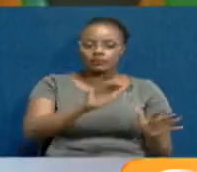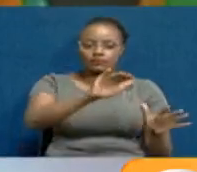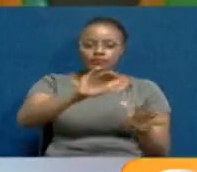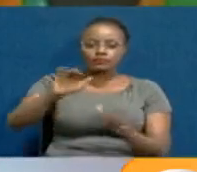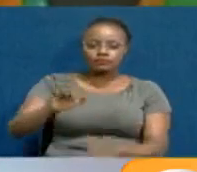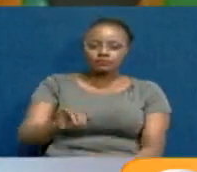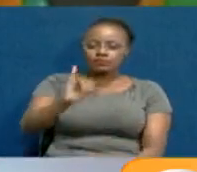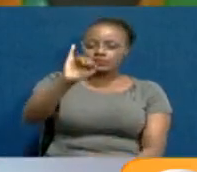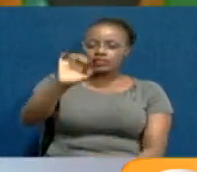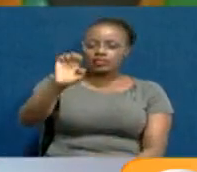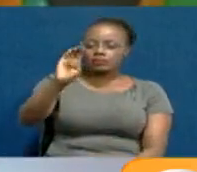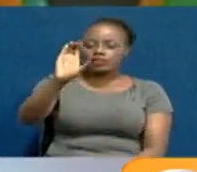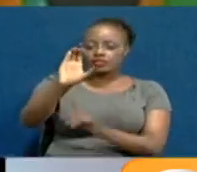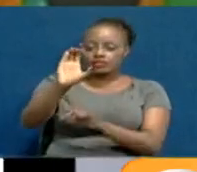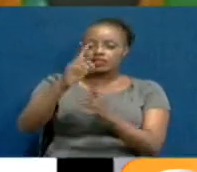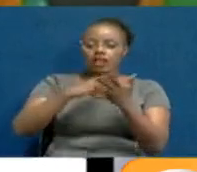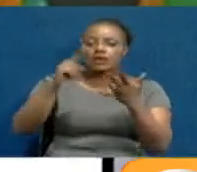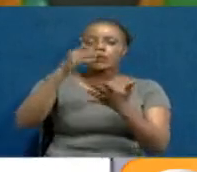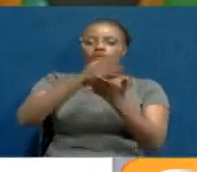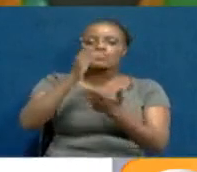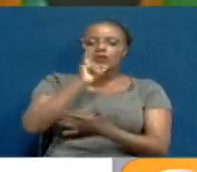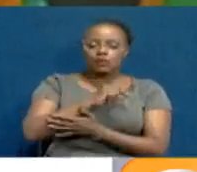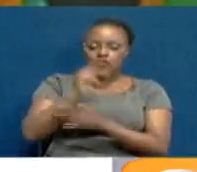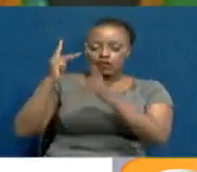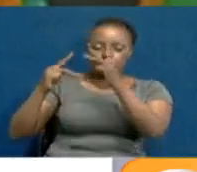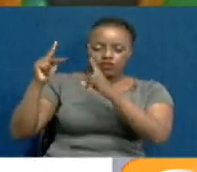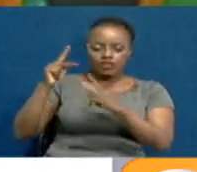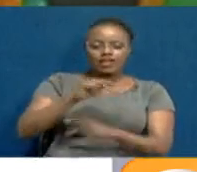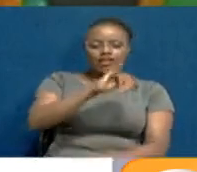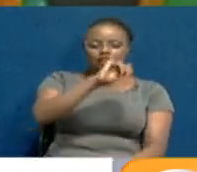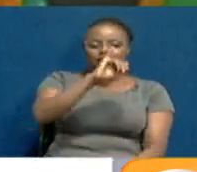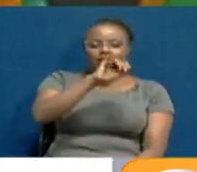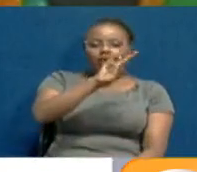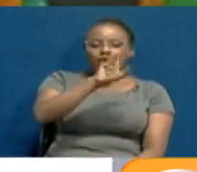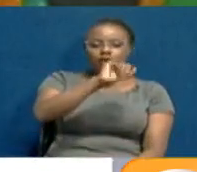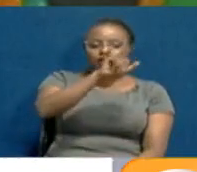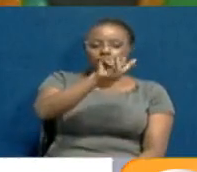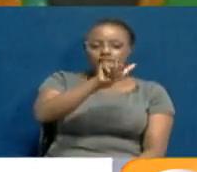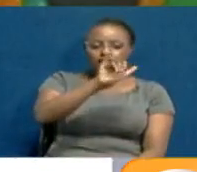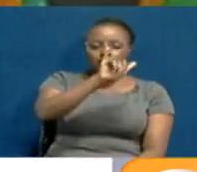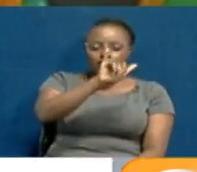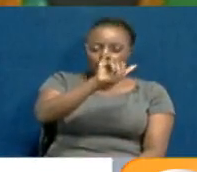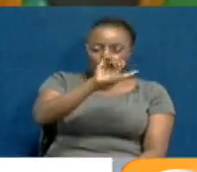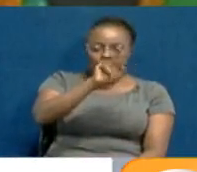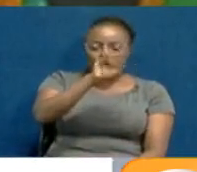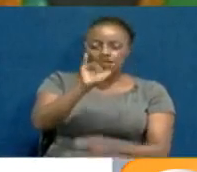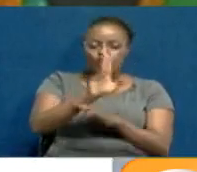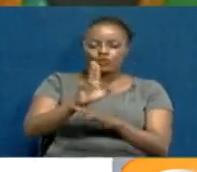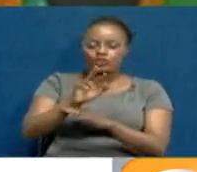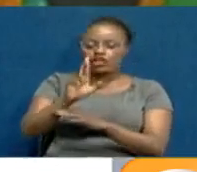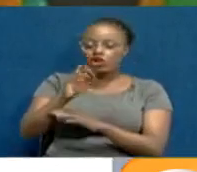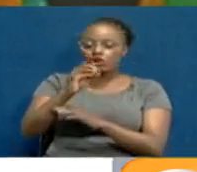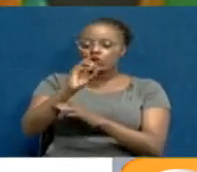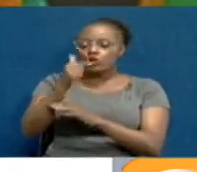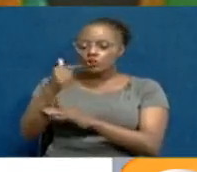Tume ya uchaguzi na mipaka IEBC imemuidhinisha Profesa George Wajackoyah kuwania kiti cha urais kwa tiketi ya chama cha Roots Party baada